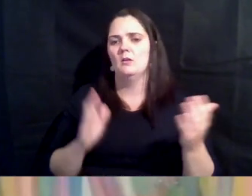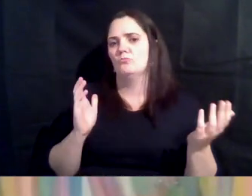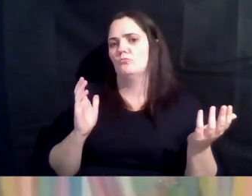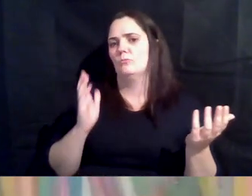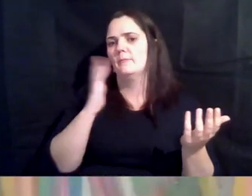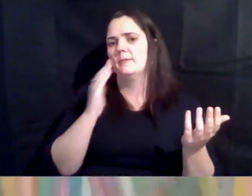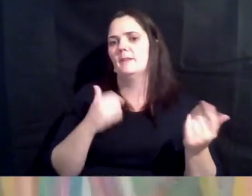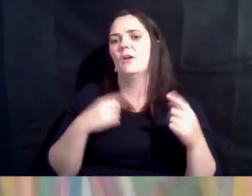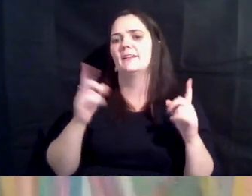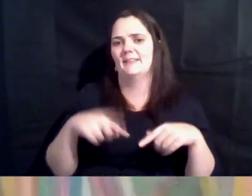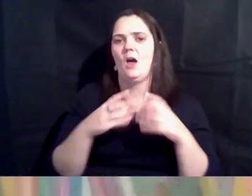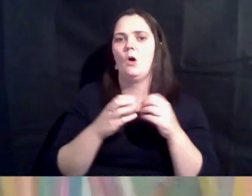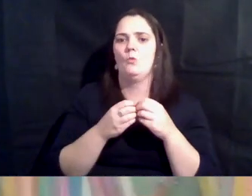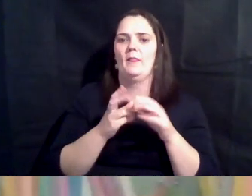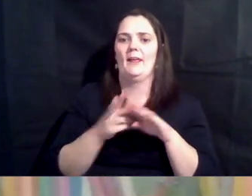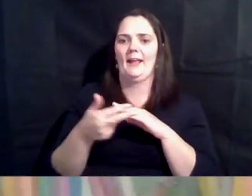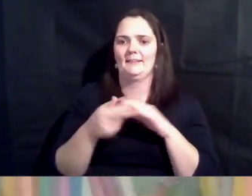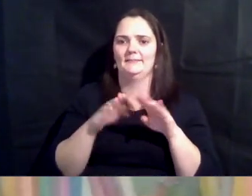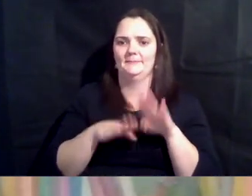going to just launch into some collaging. So